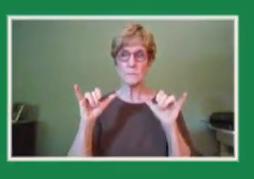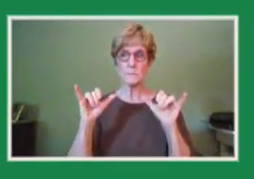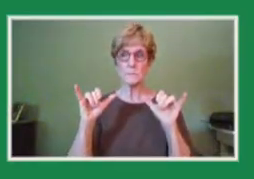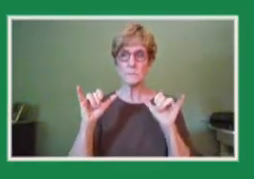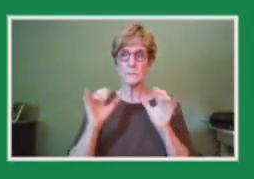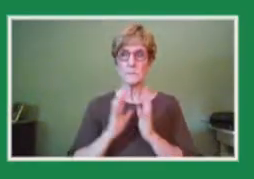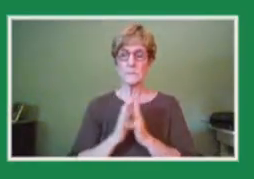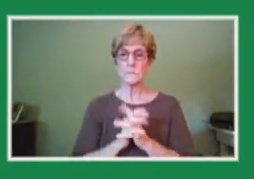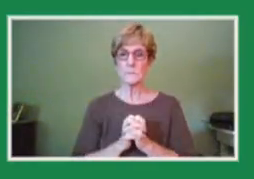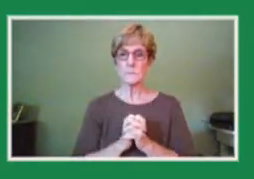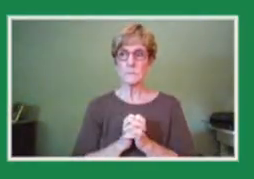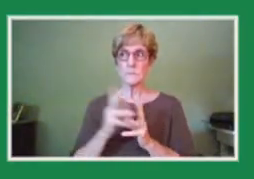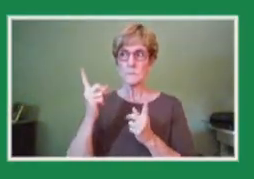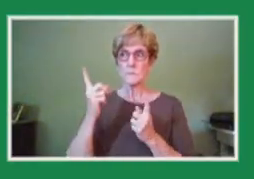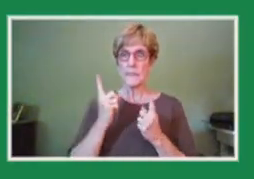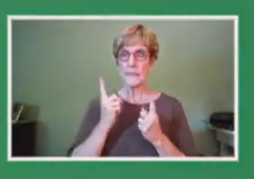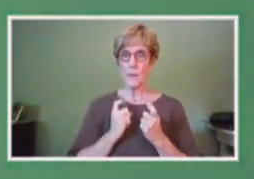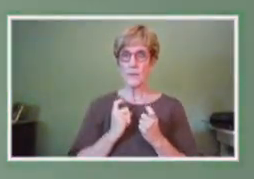any questions?